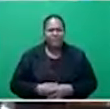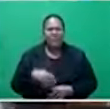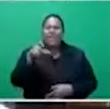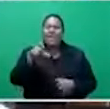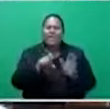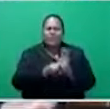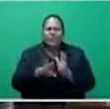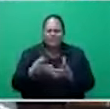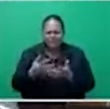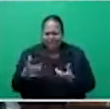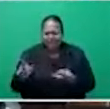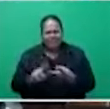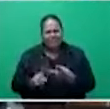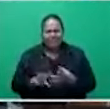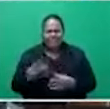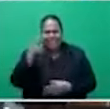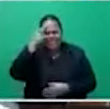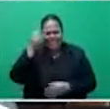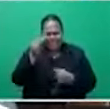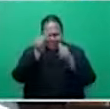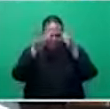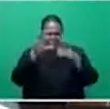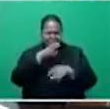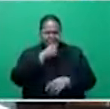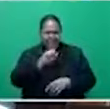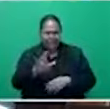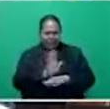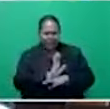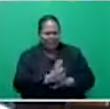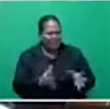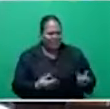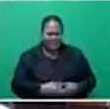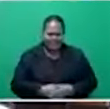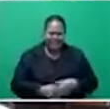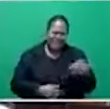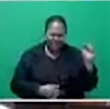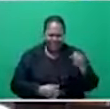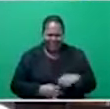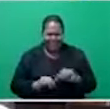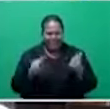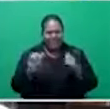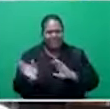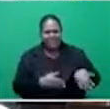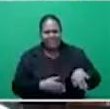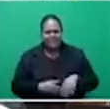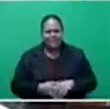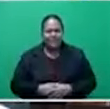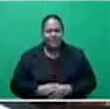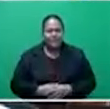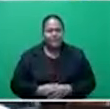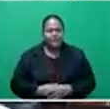Christopher Lee is no more, sir. Christopher Lee is gone, Mr. Speaker, sir. Mr. Speaker, sir.